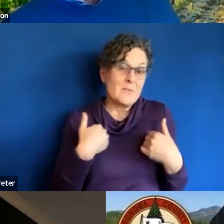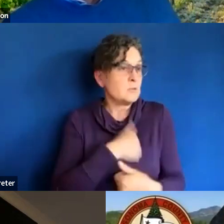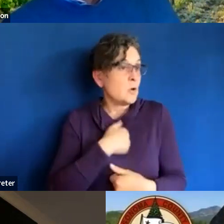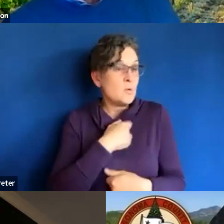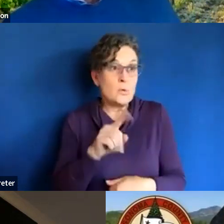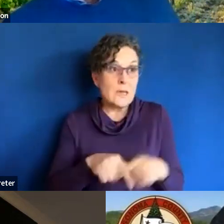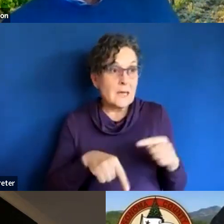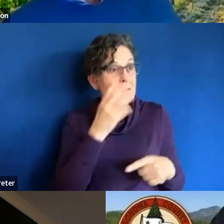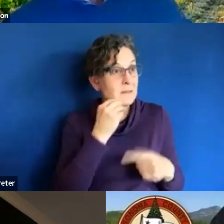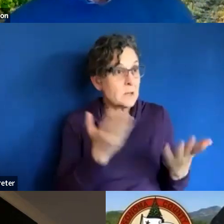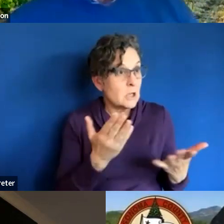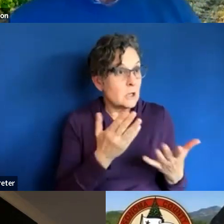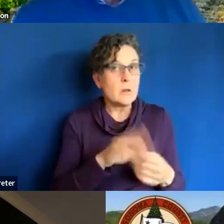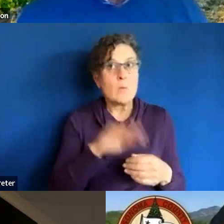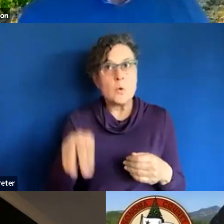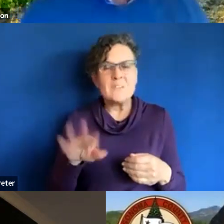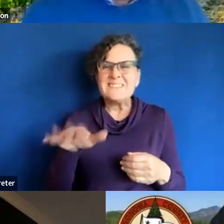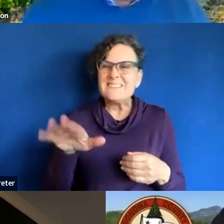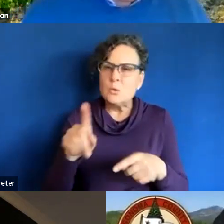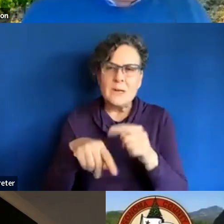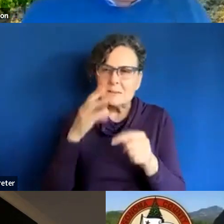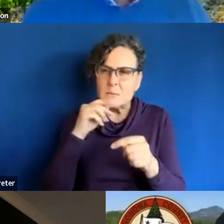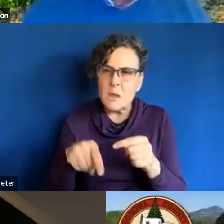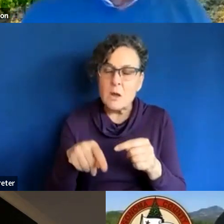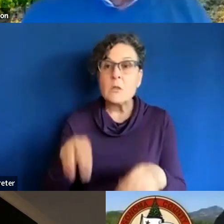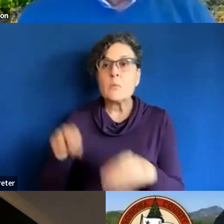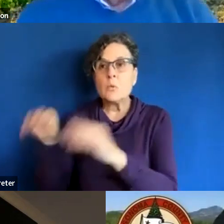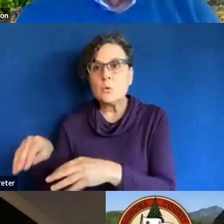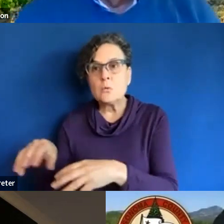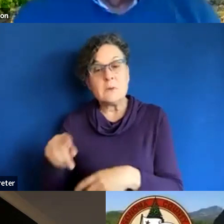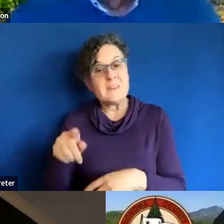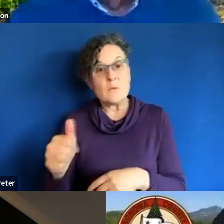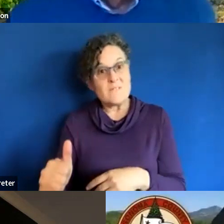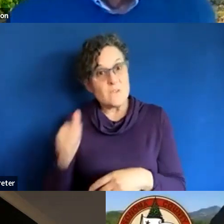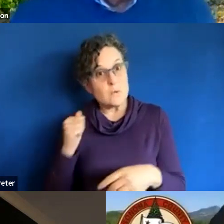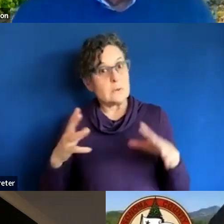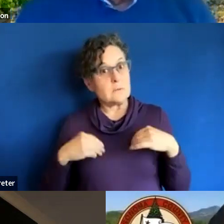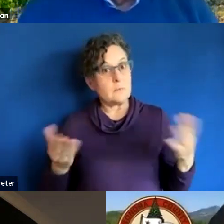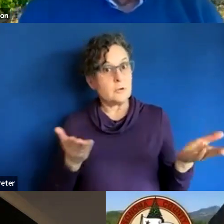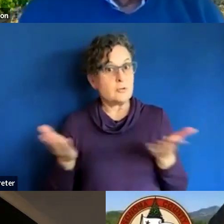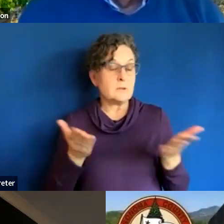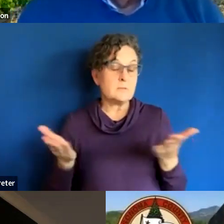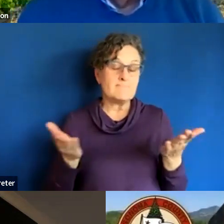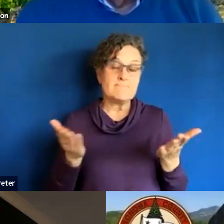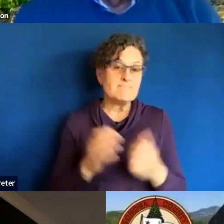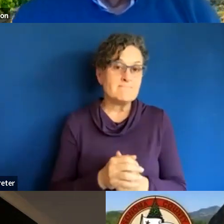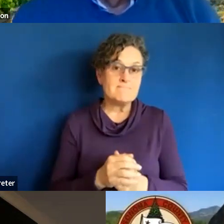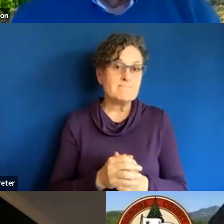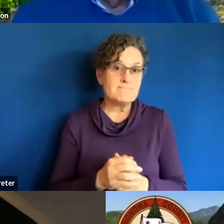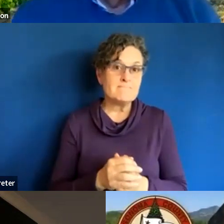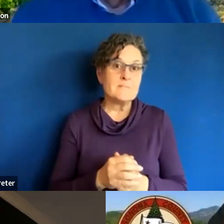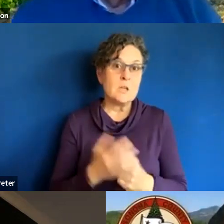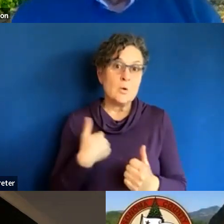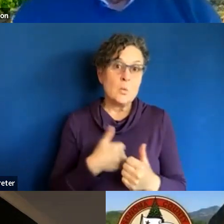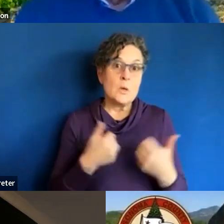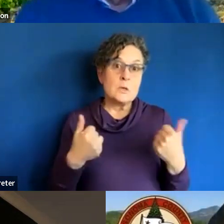Well, then you're going to move. You can't stay there either, right? Do you want to accept services? In a way, it kind of it's trying to wear people down